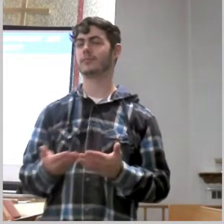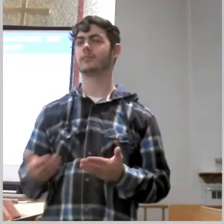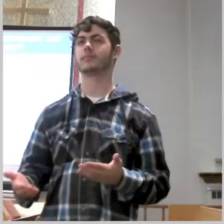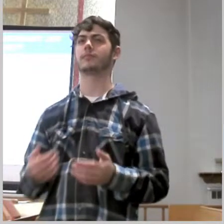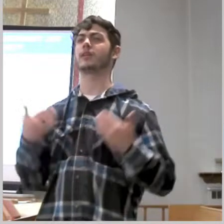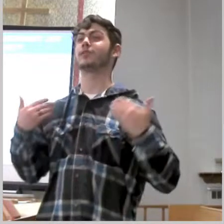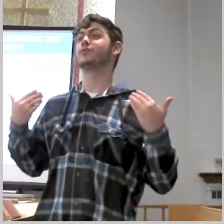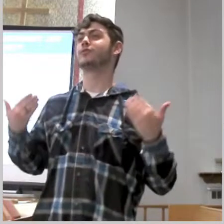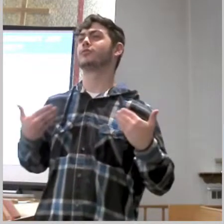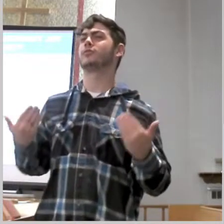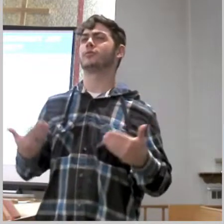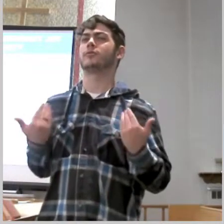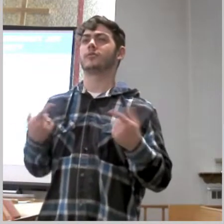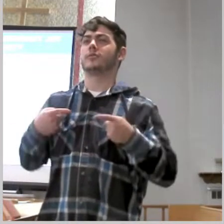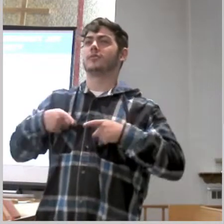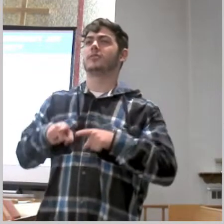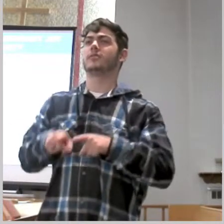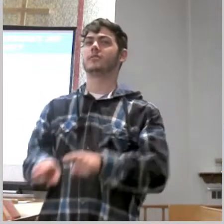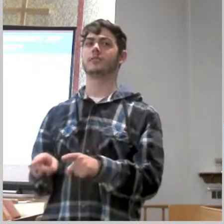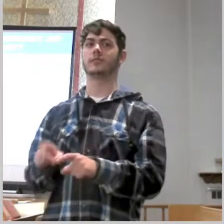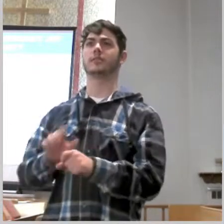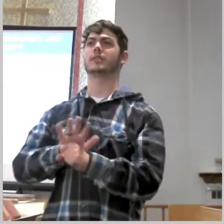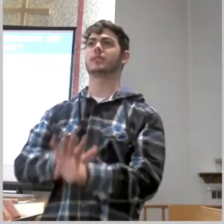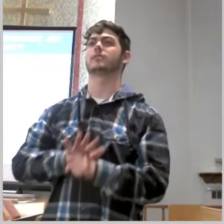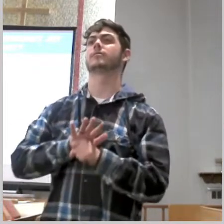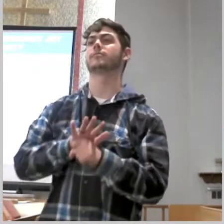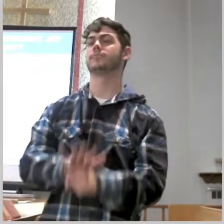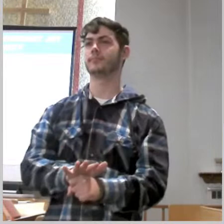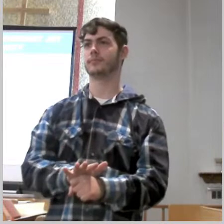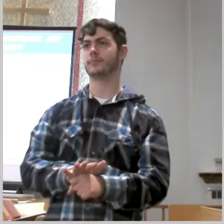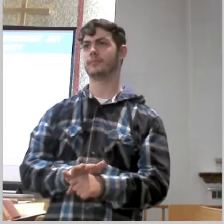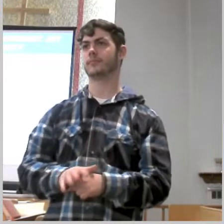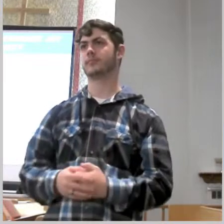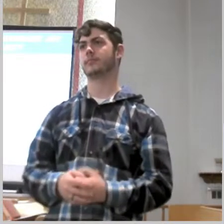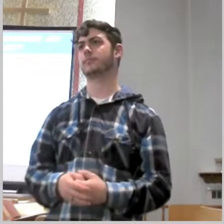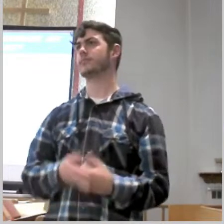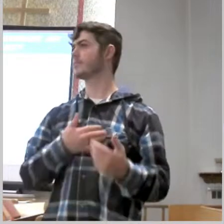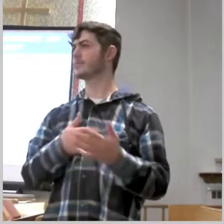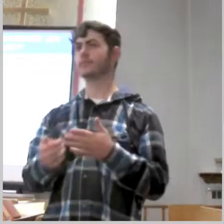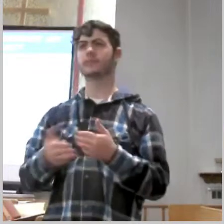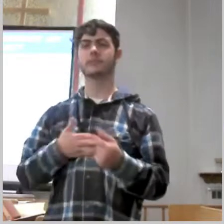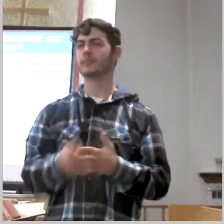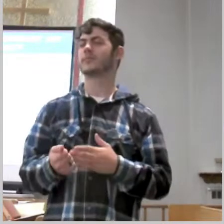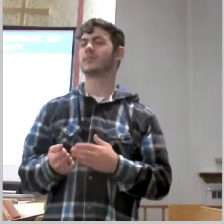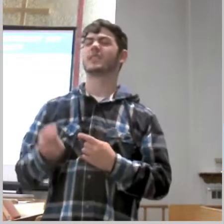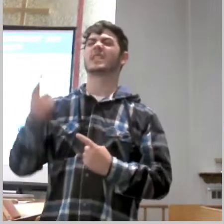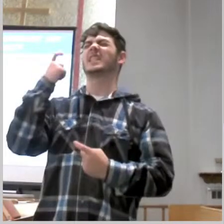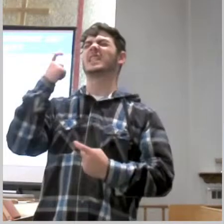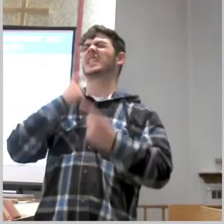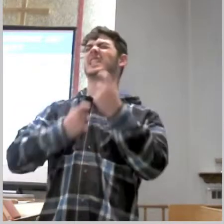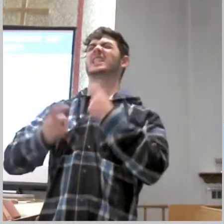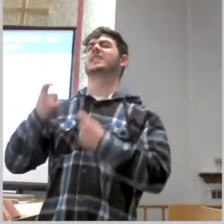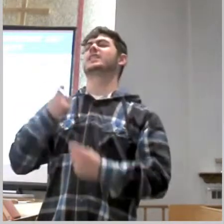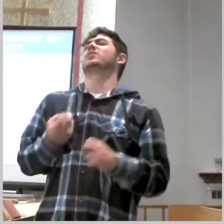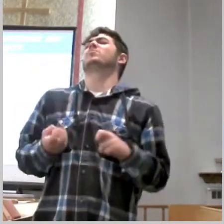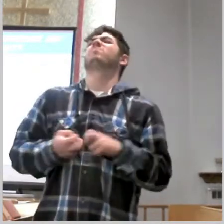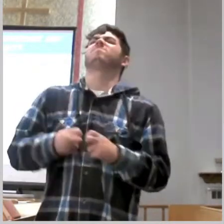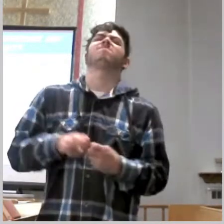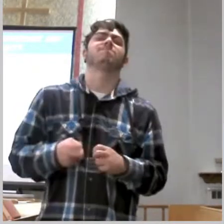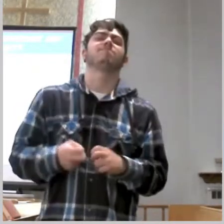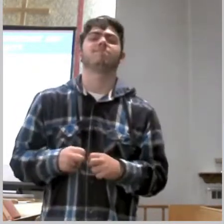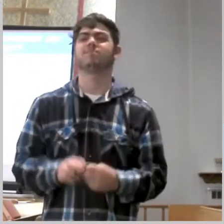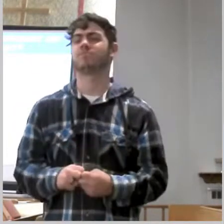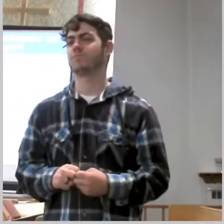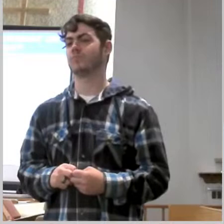amidst affliction. He says, despite their severe trial and affliction, they had